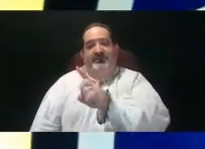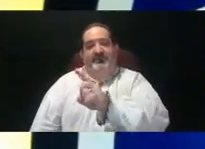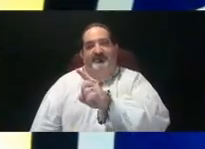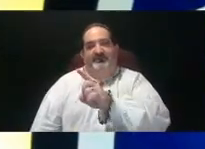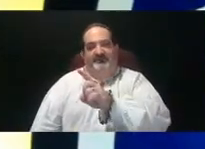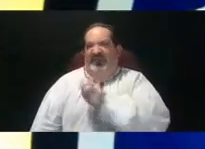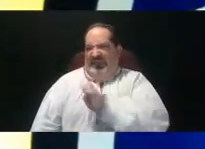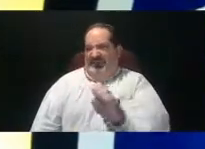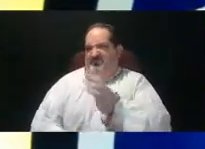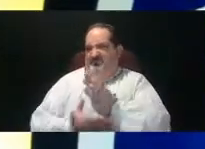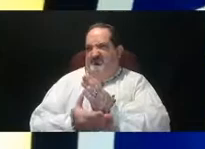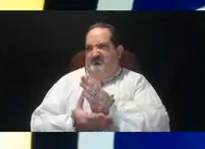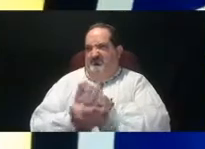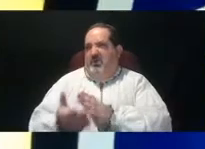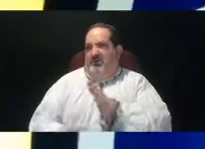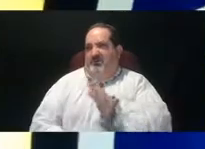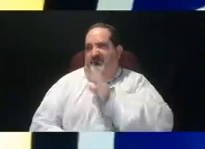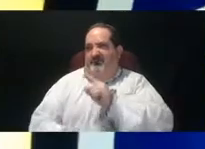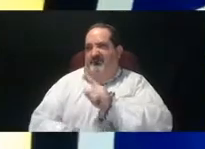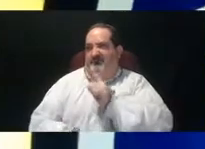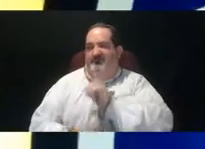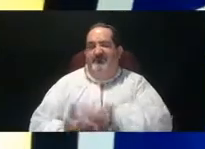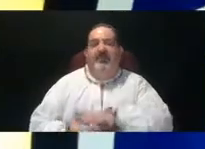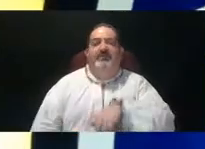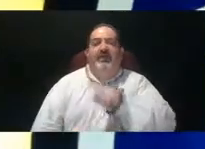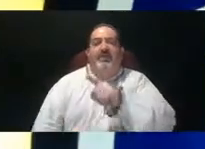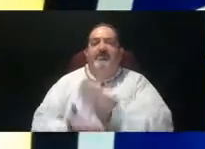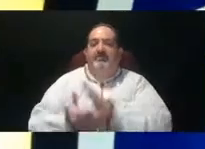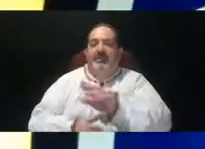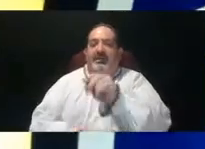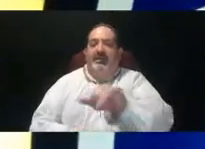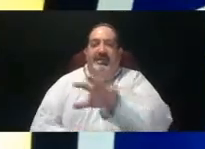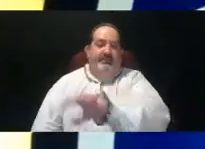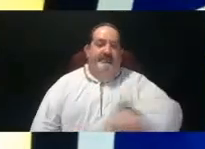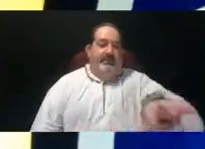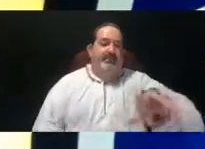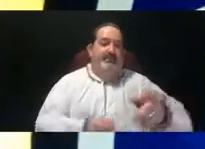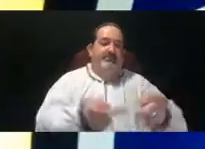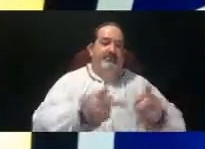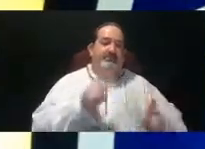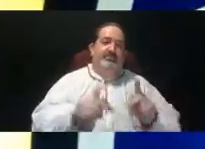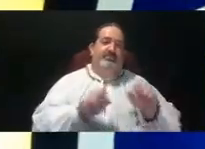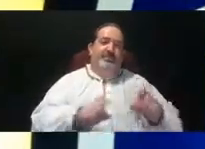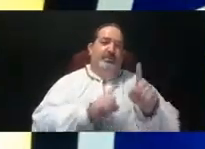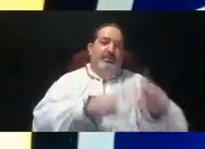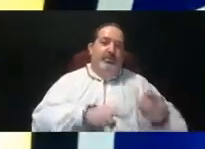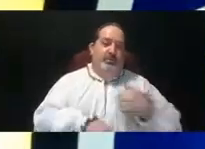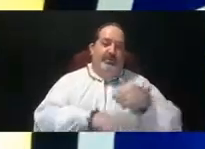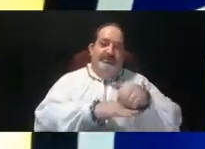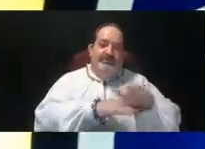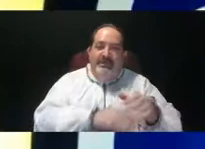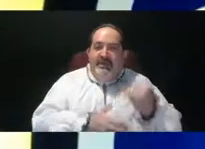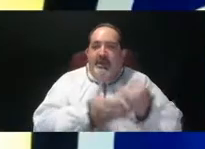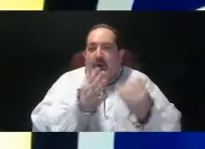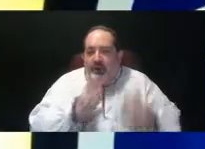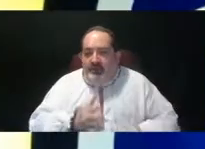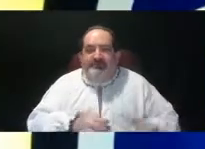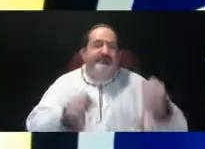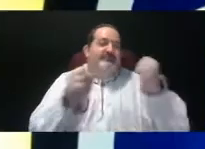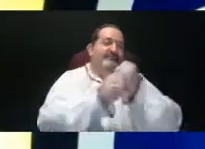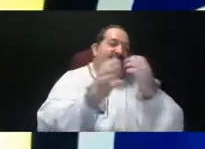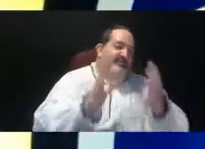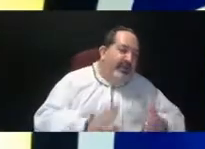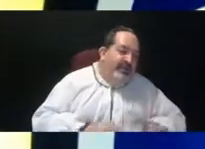fact. And we're going to take that portion of that land and make it a place where people can go, where we can send our artisans, our